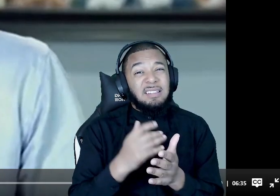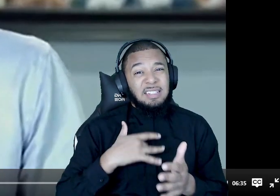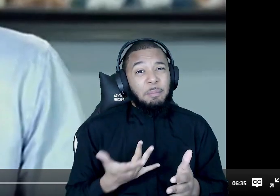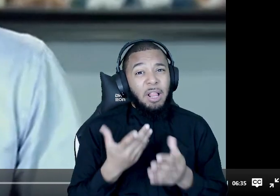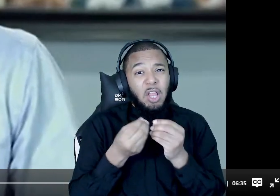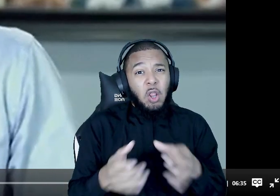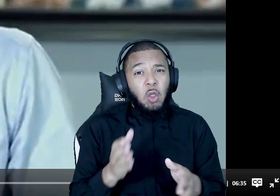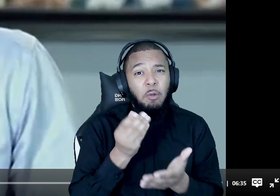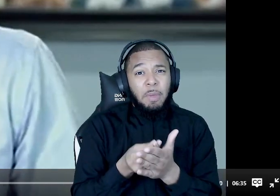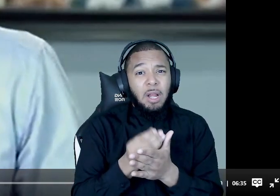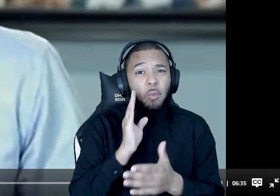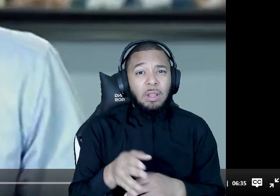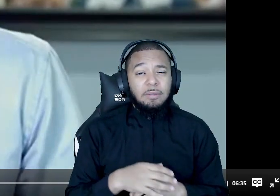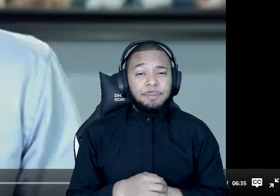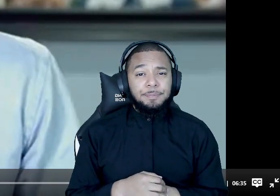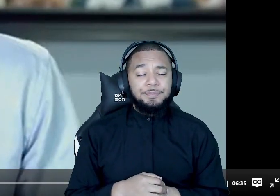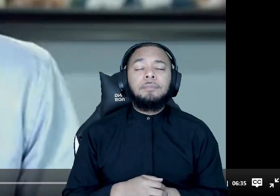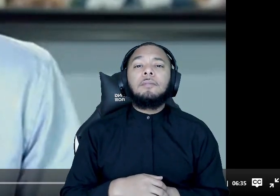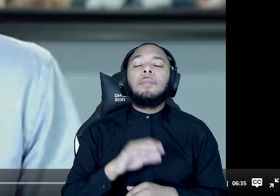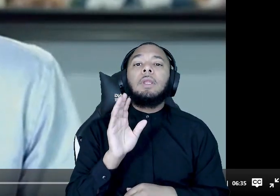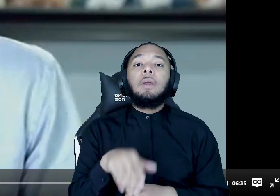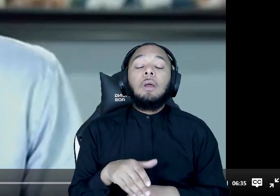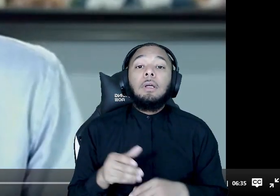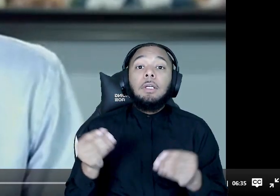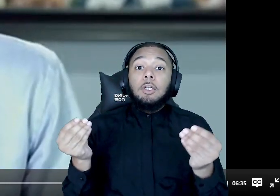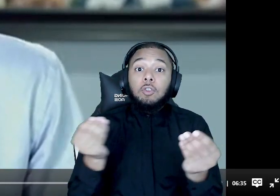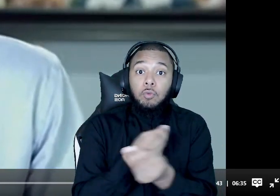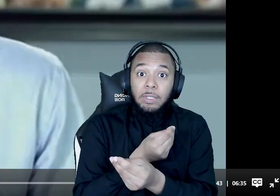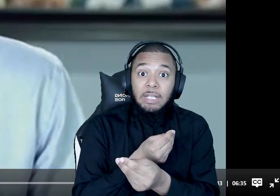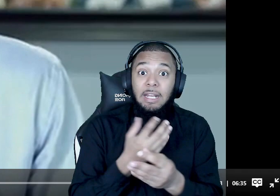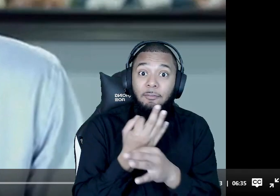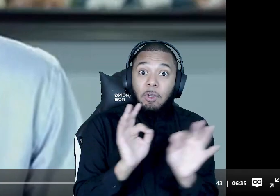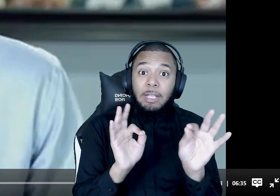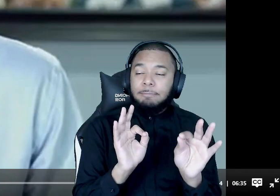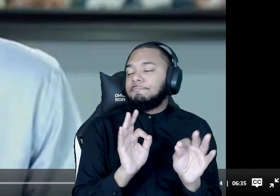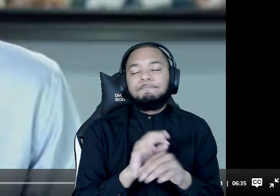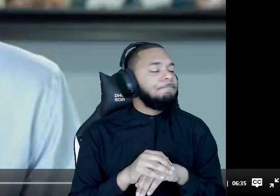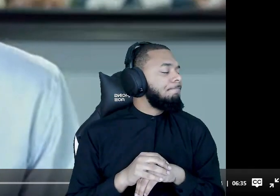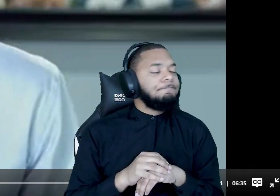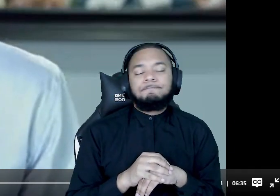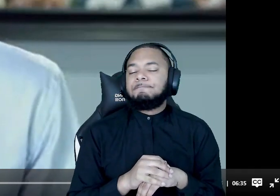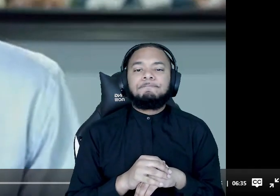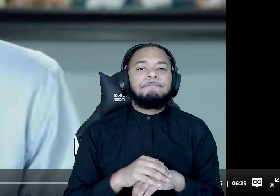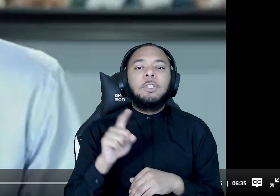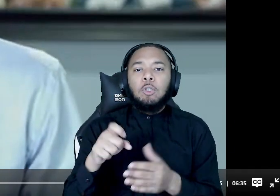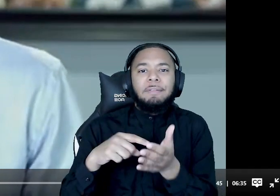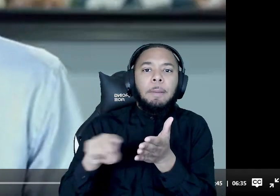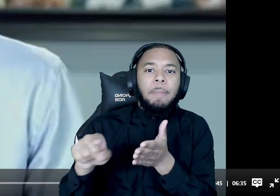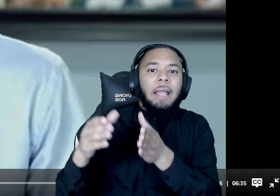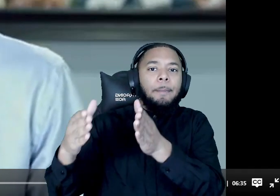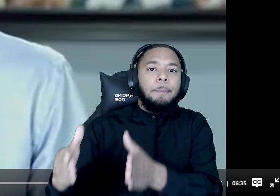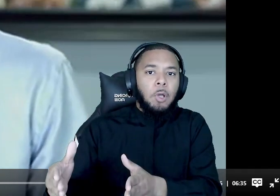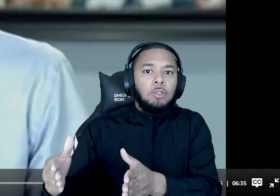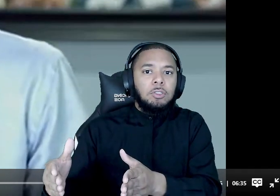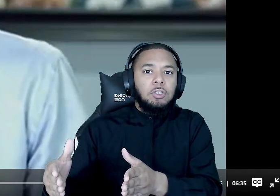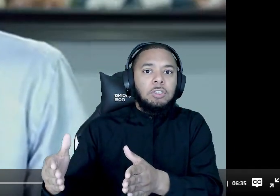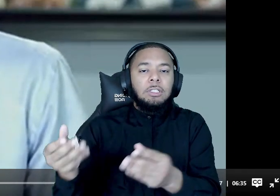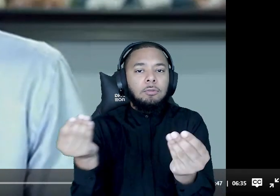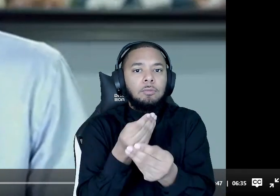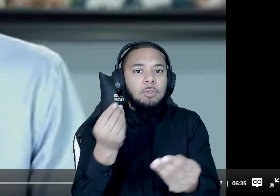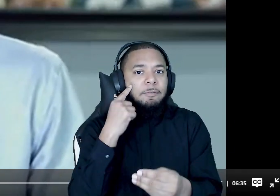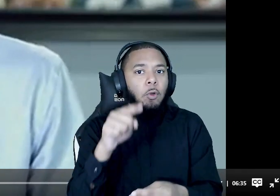Now, trading stock is not free. You typically have to pay somebody to do it on your behalf, and that commission is about